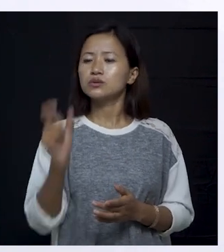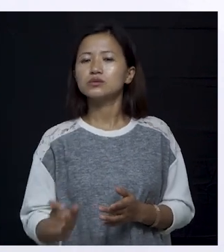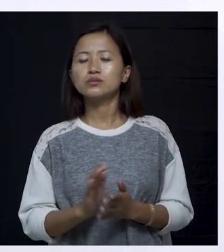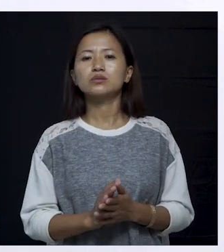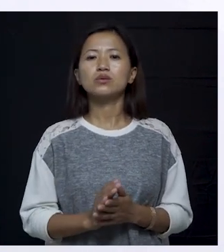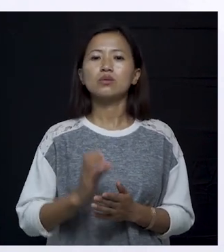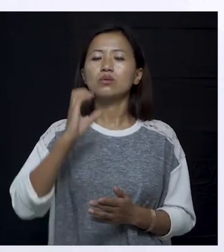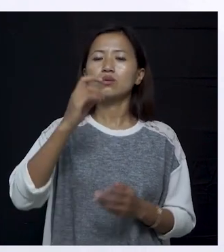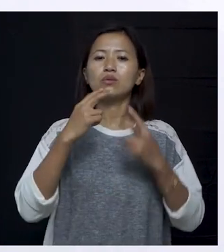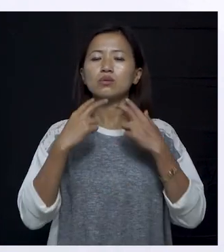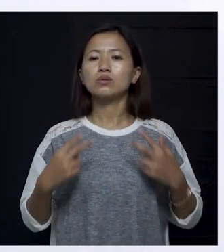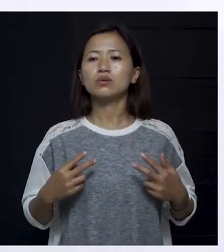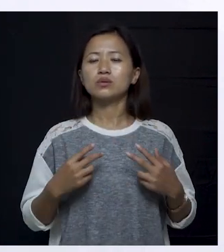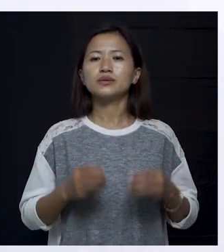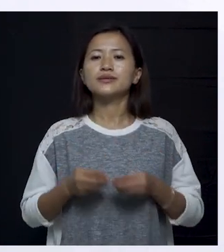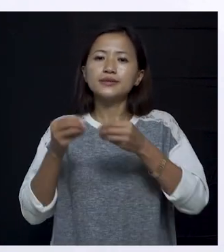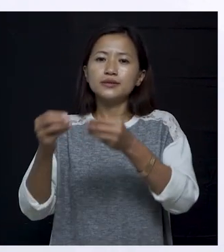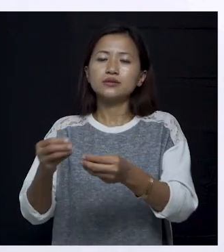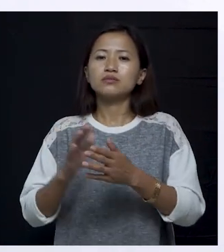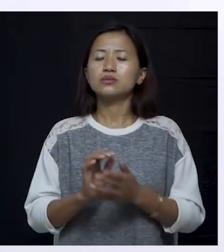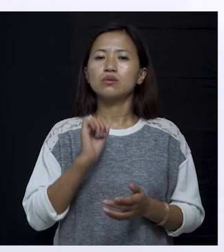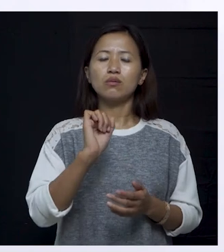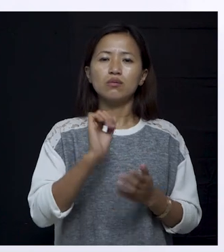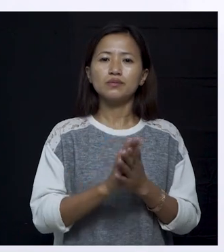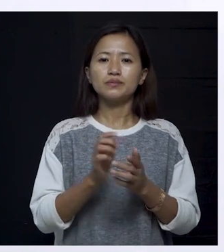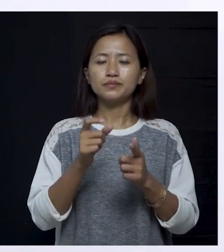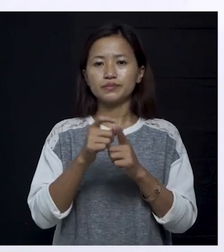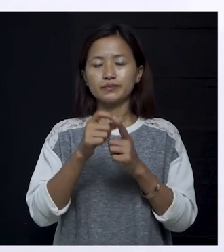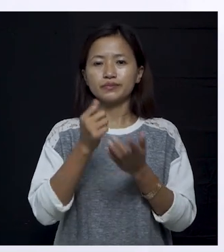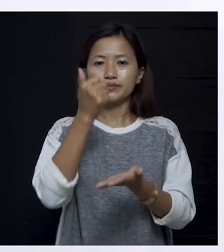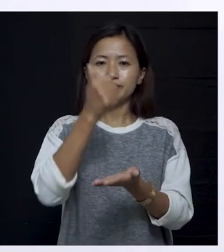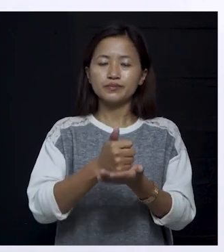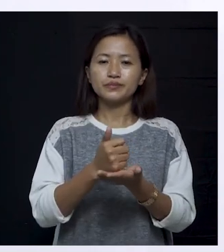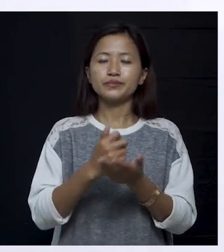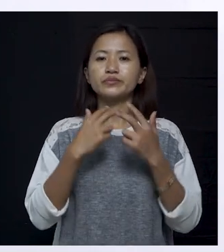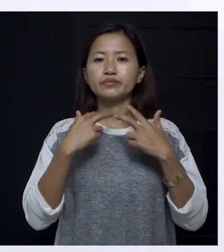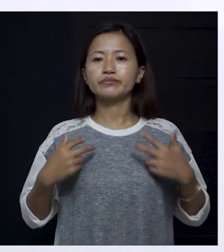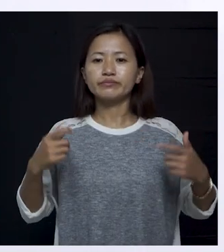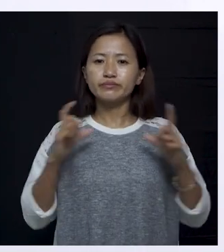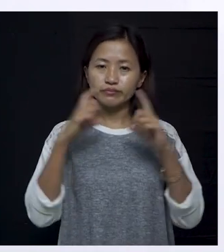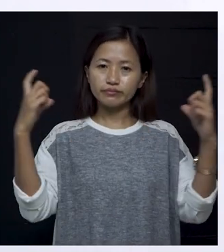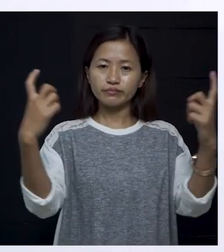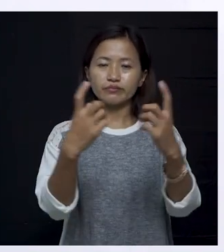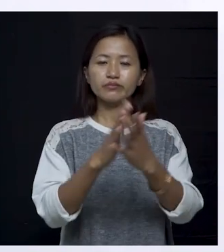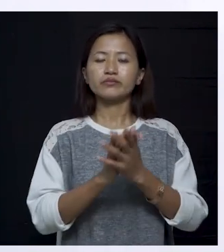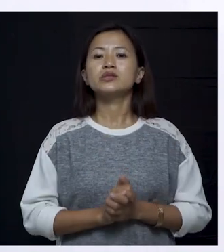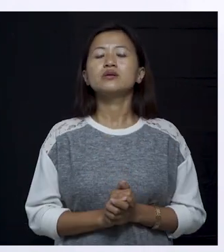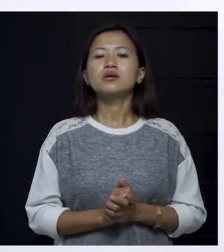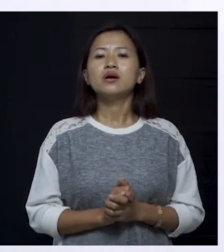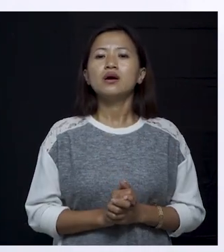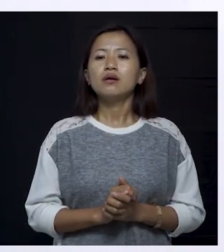court. You will go be taken to the court in person. That is what it meant by produce the body. So you will go to the